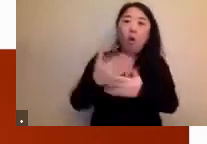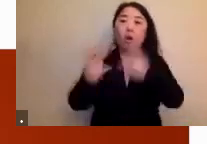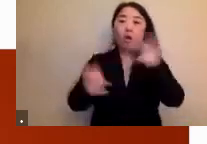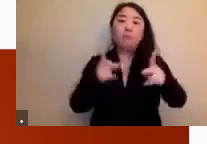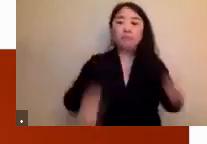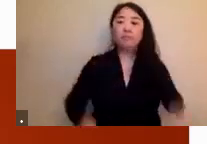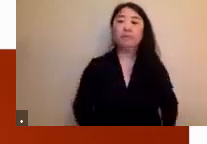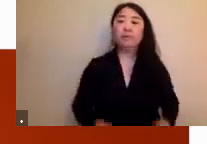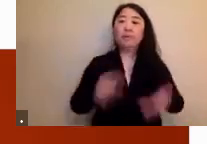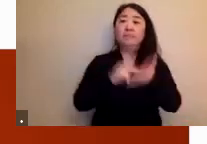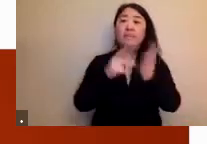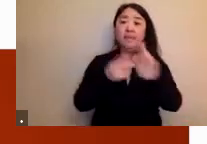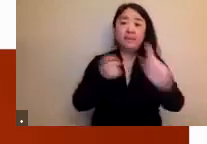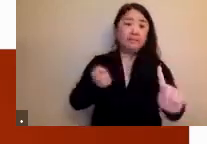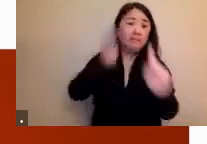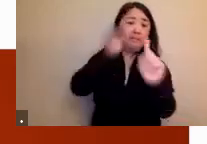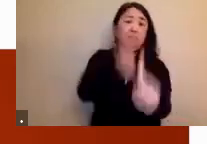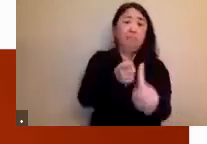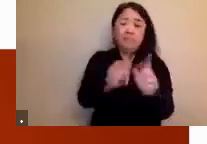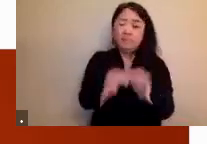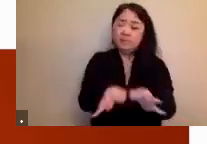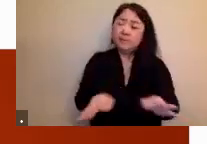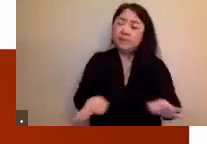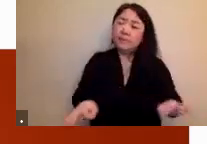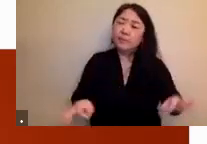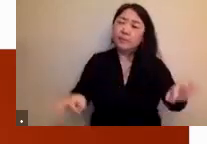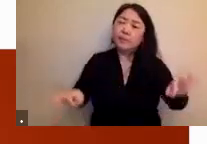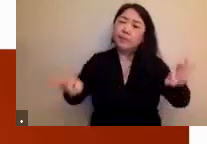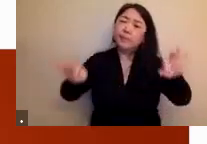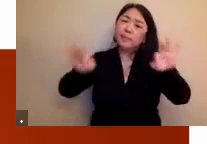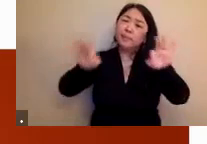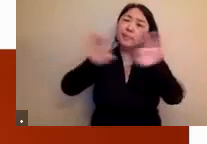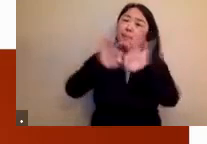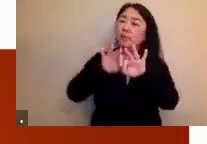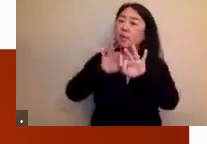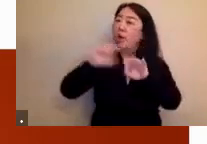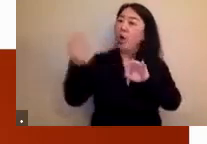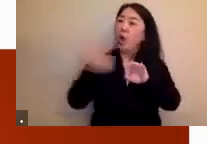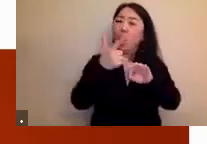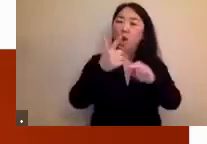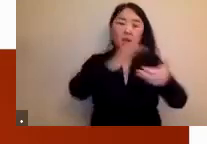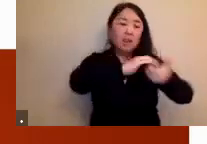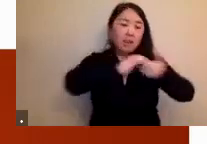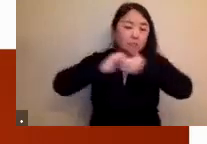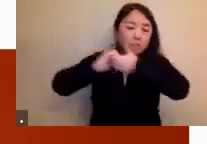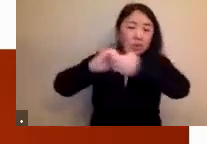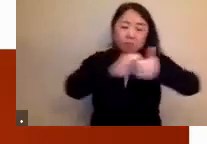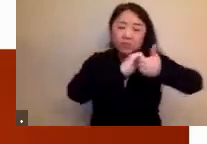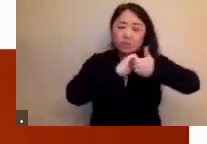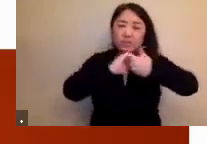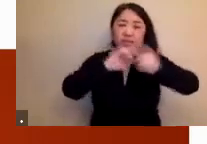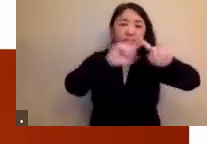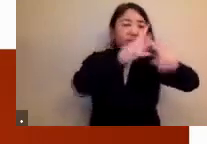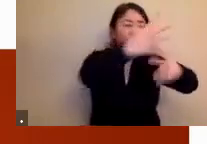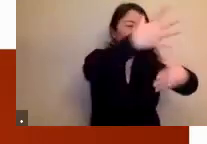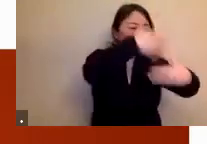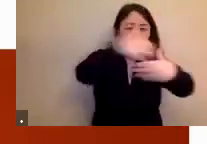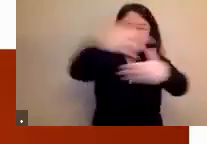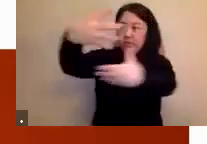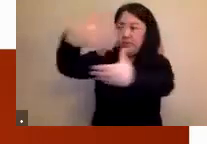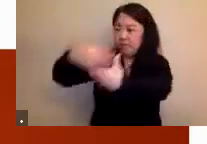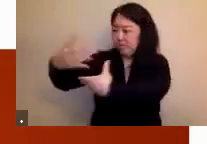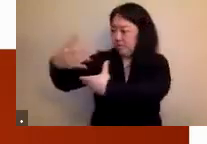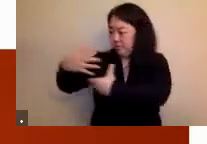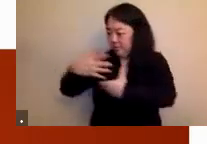that collaboration of city, state, and local entities are working together to create solutions